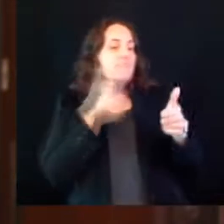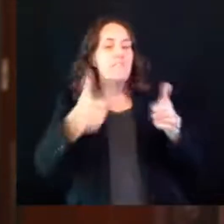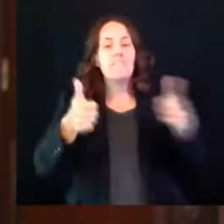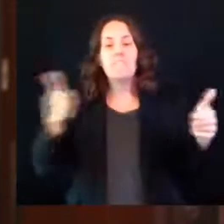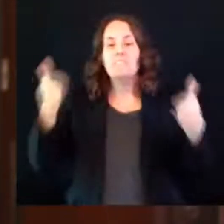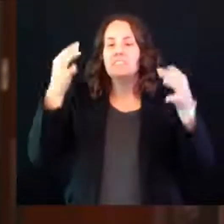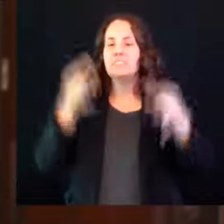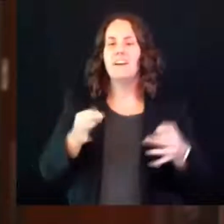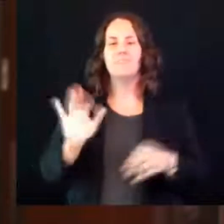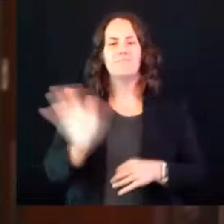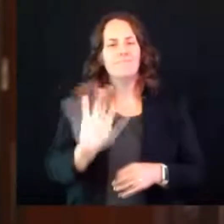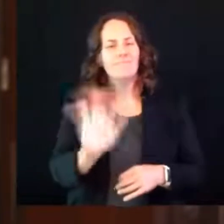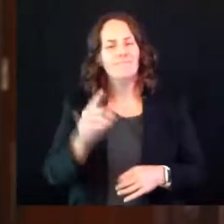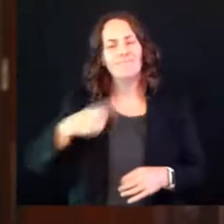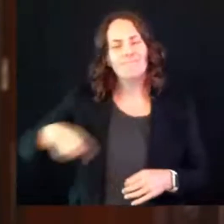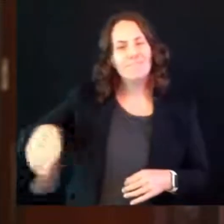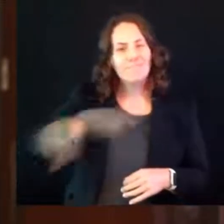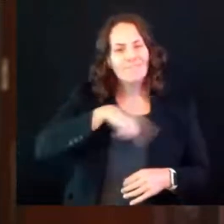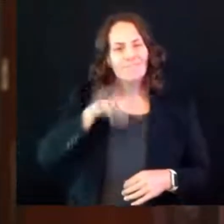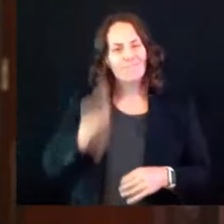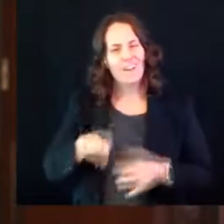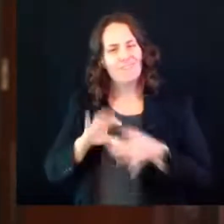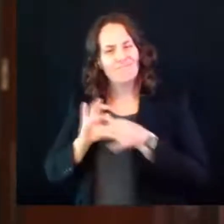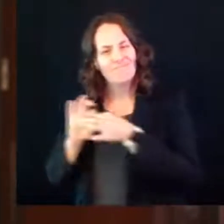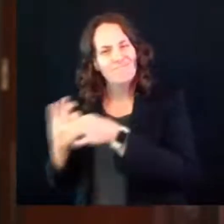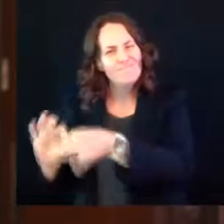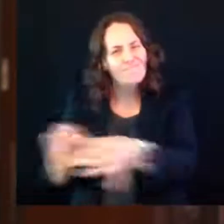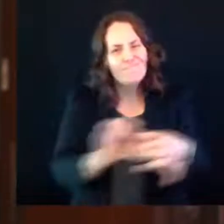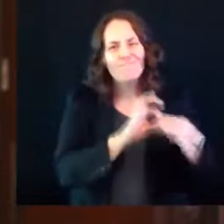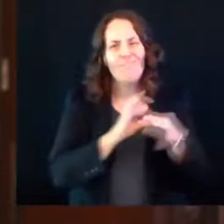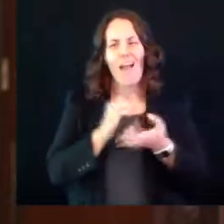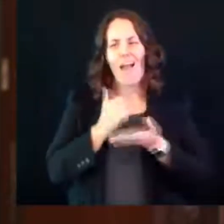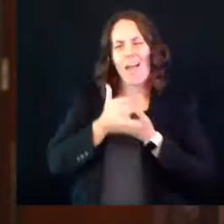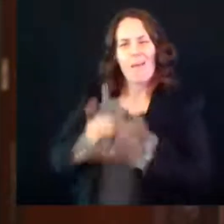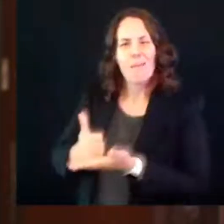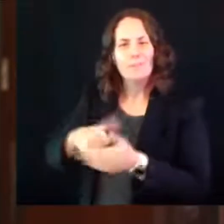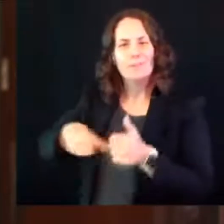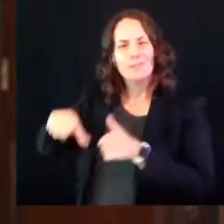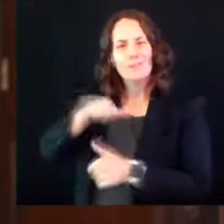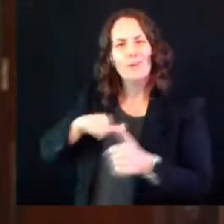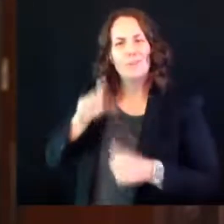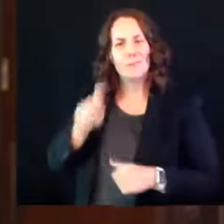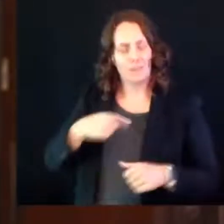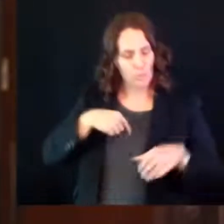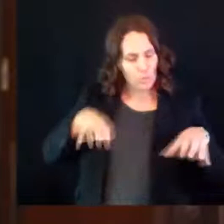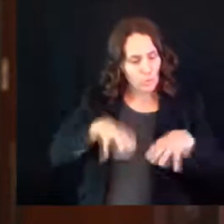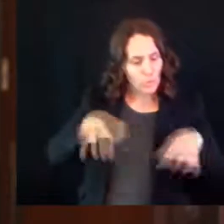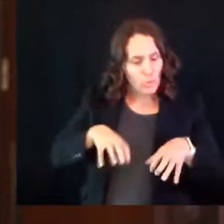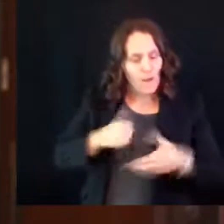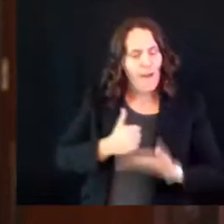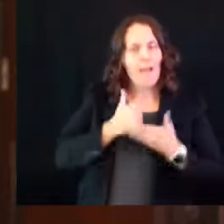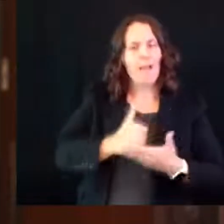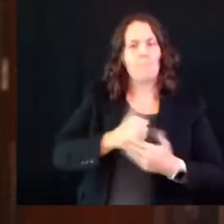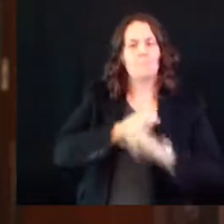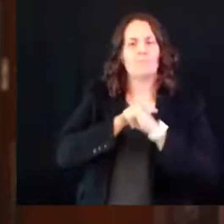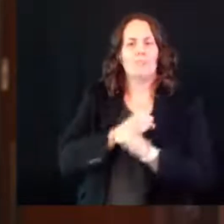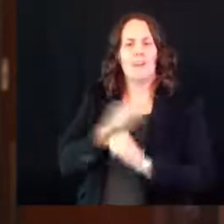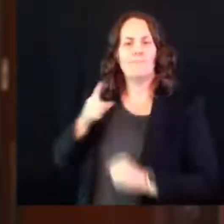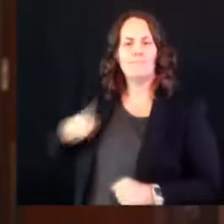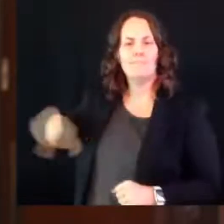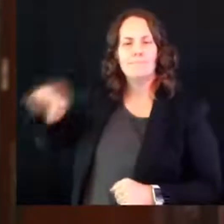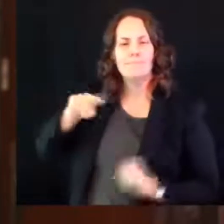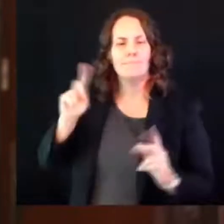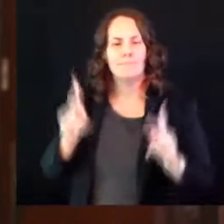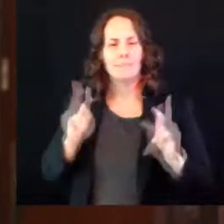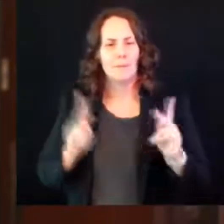look around and see what carelessness and apathy can do. To see how one case can turn into 12 in the blink of an